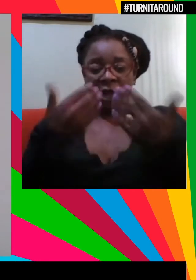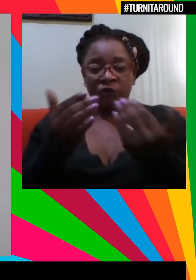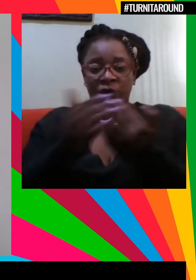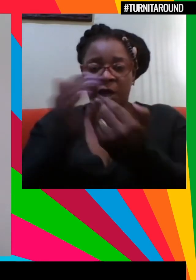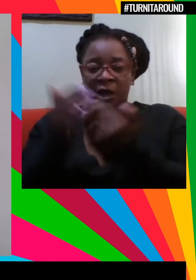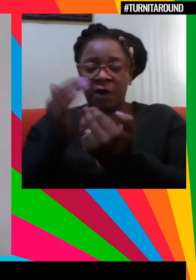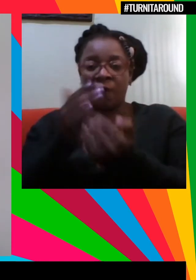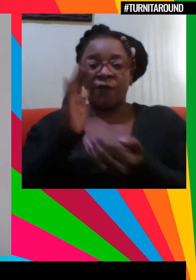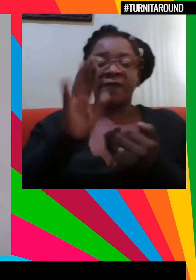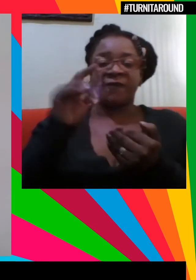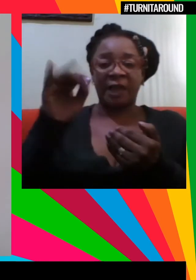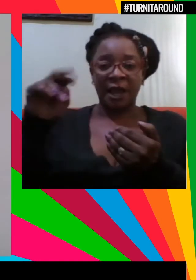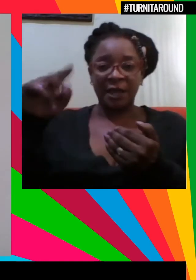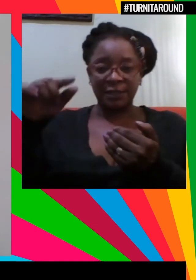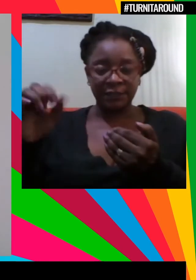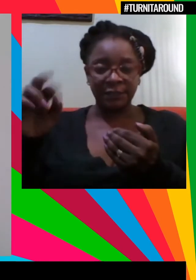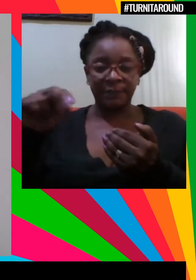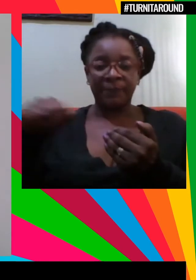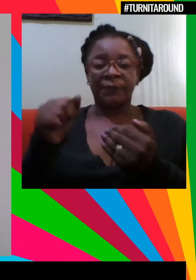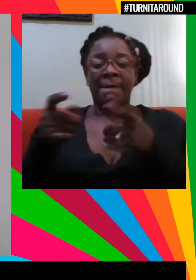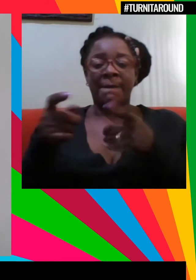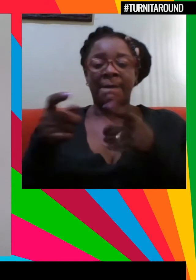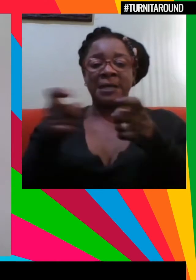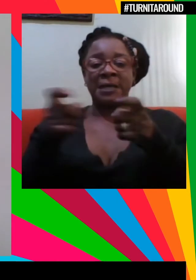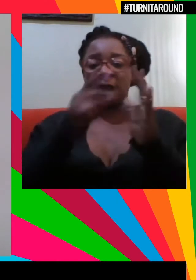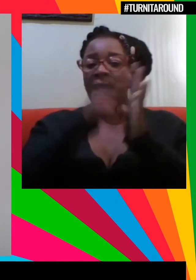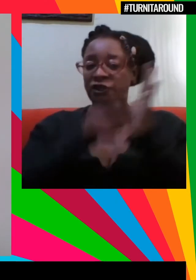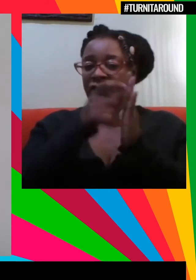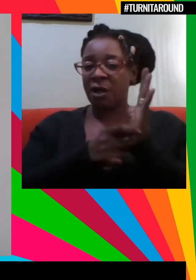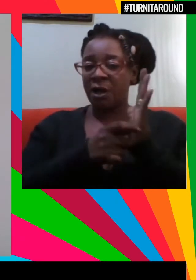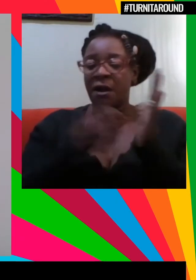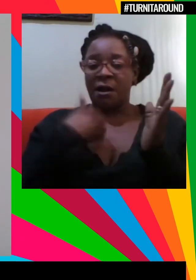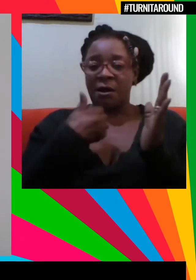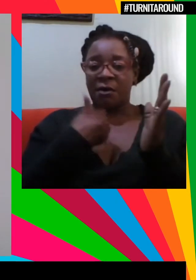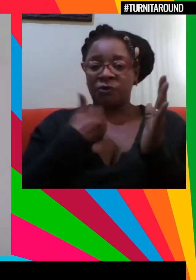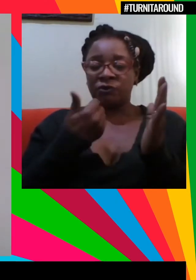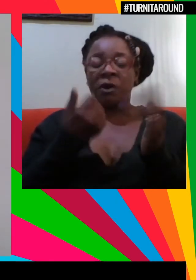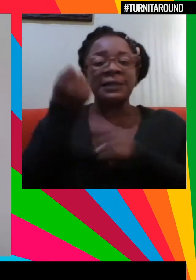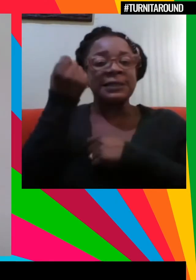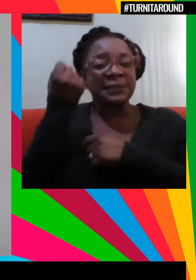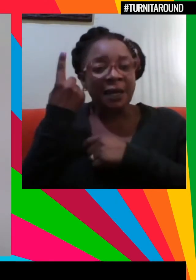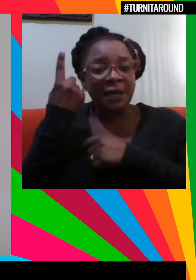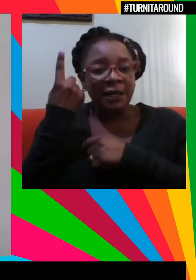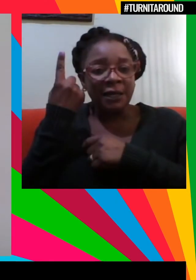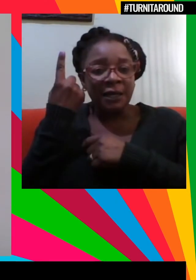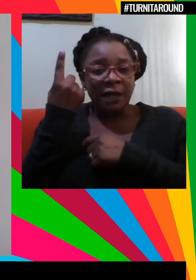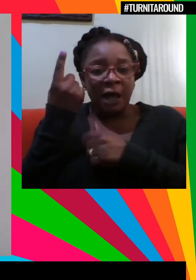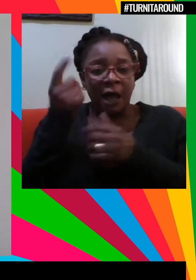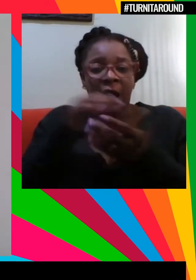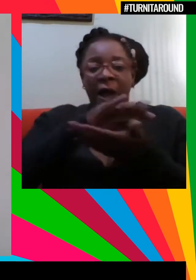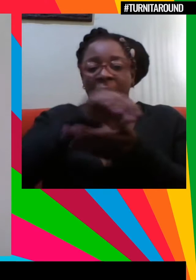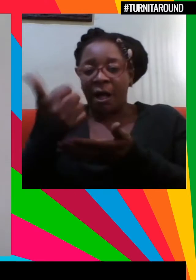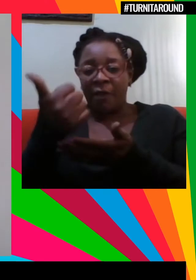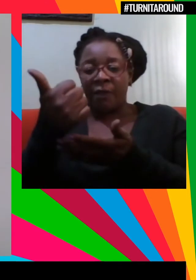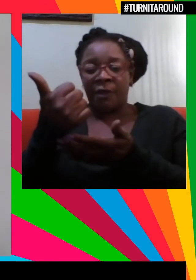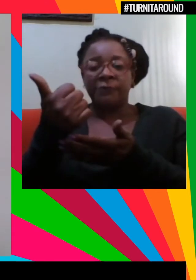to manage a ledger, how to really have an understanding of the collection and all the hazards